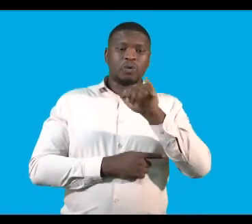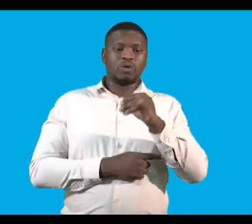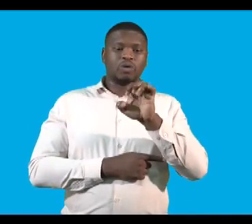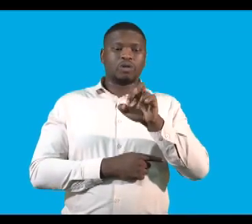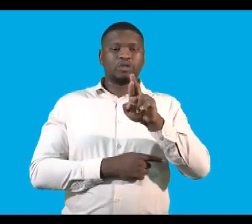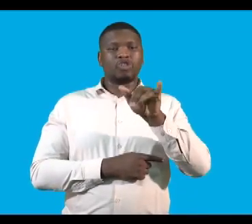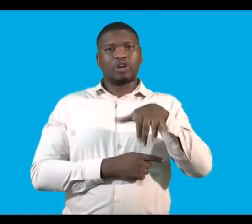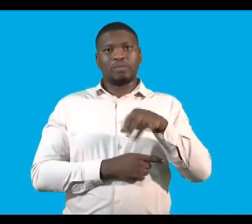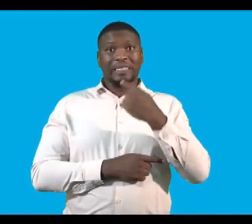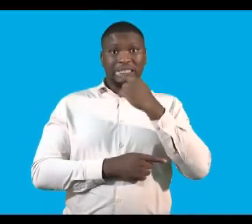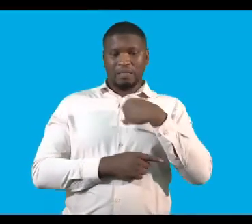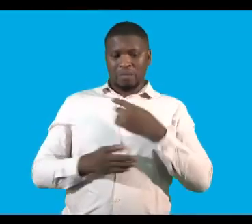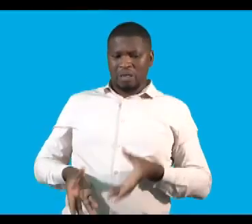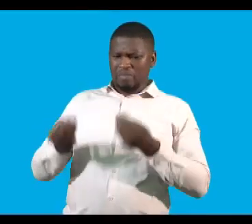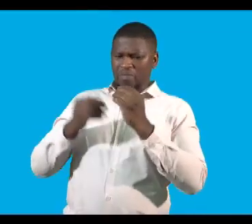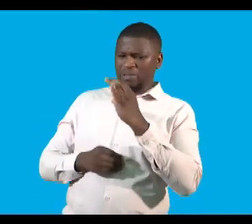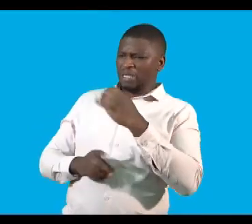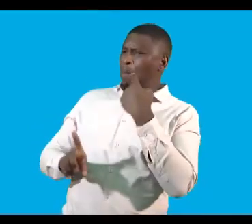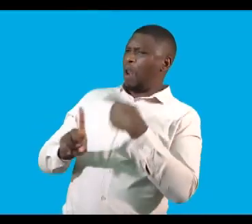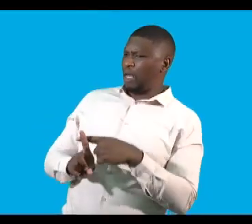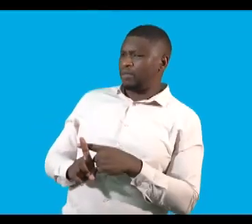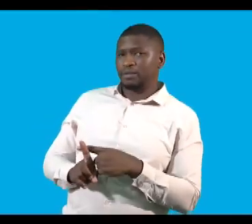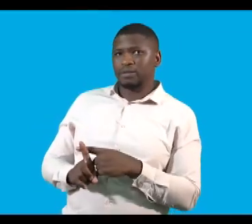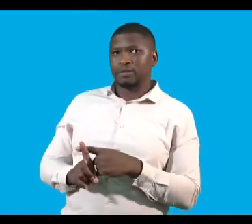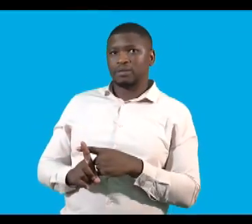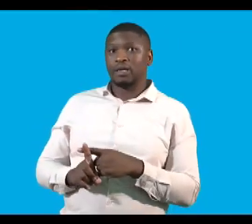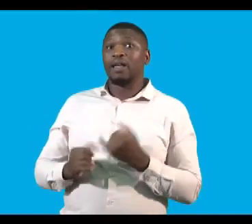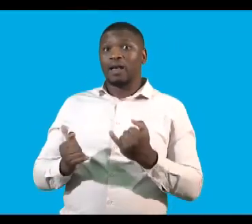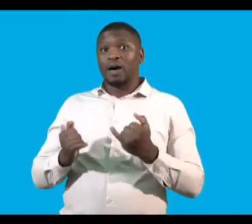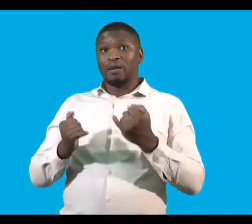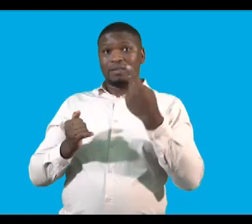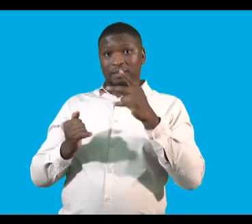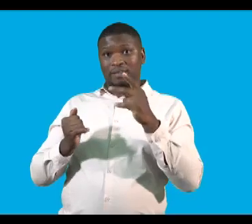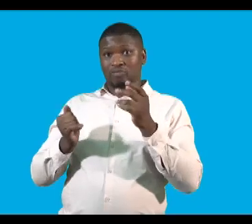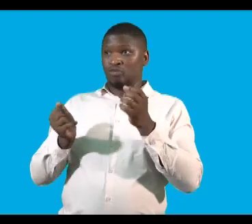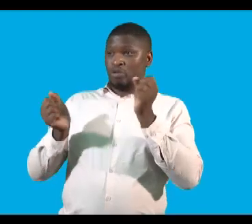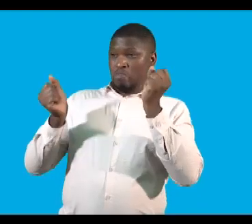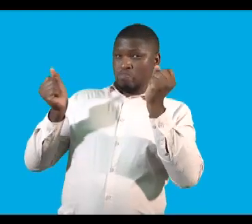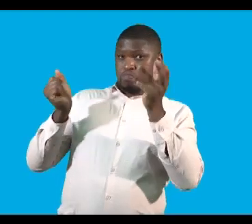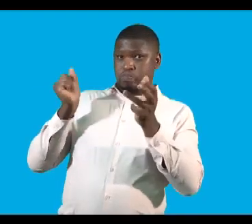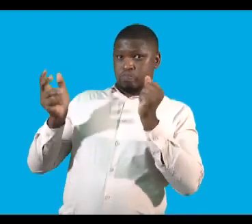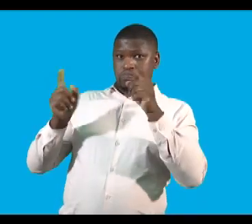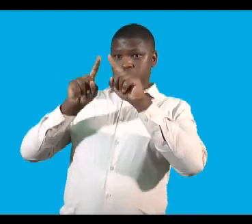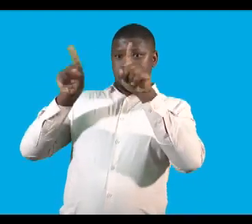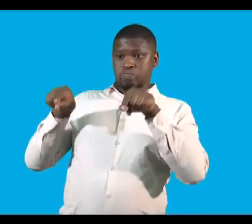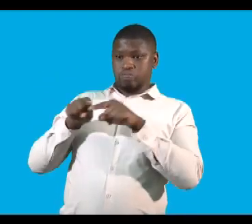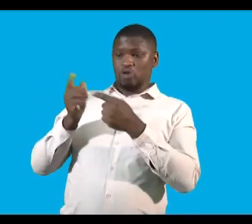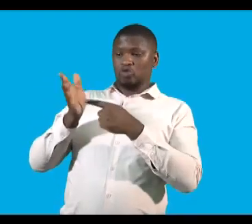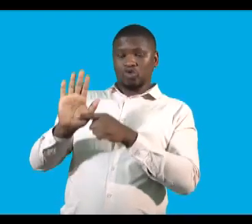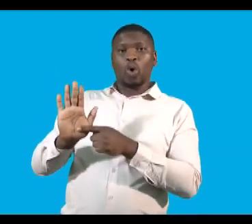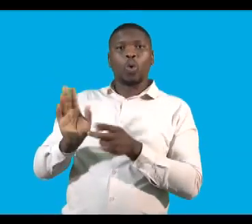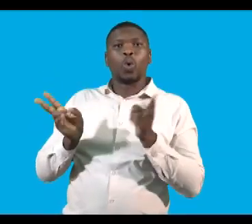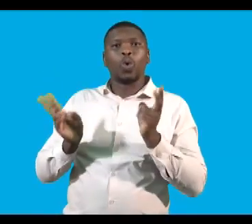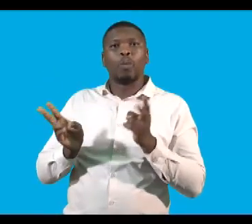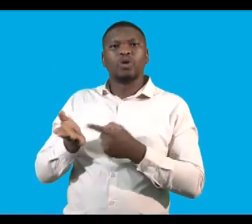I only got a C+." Now that's a normal speech bubble. We know that jagged edge speech bubbles show emotions. And